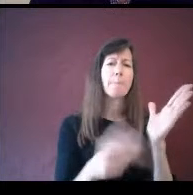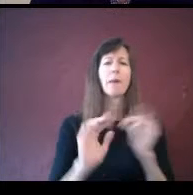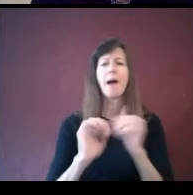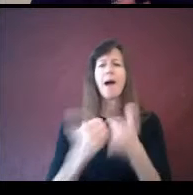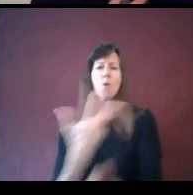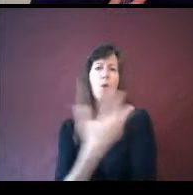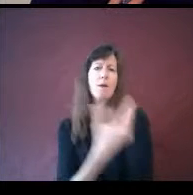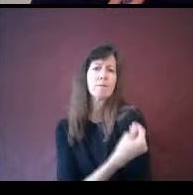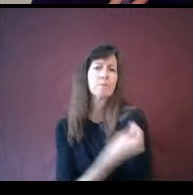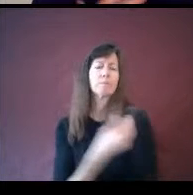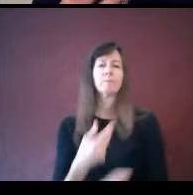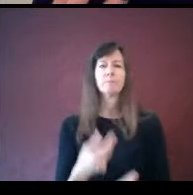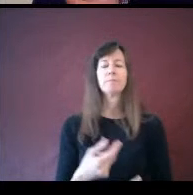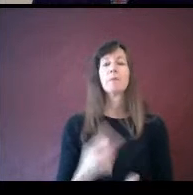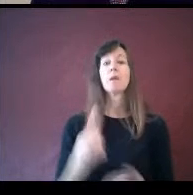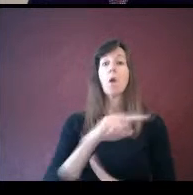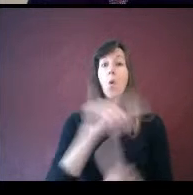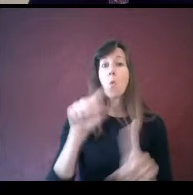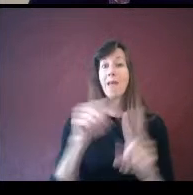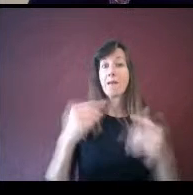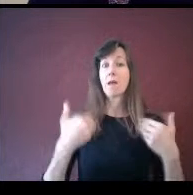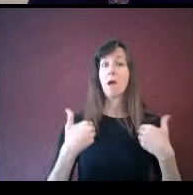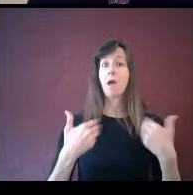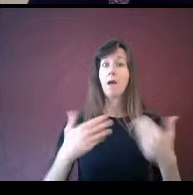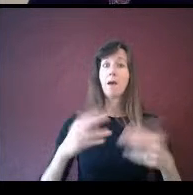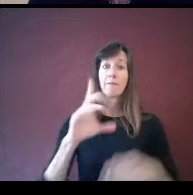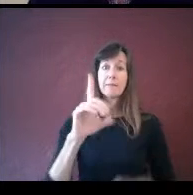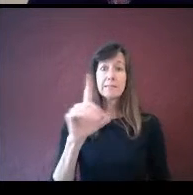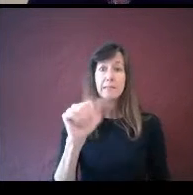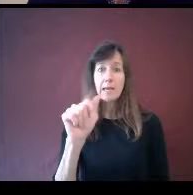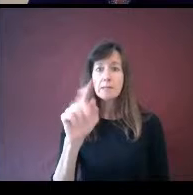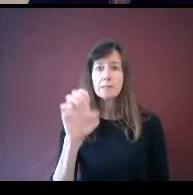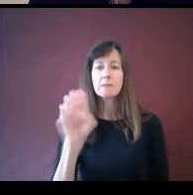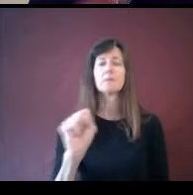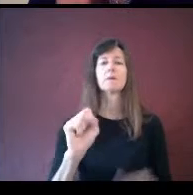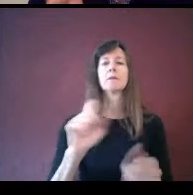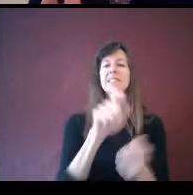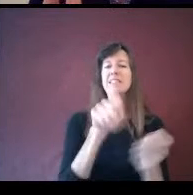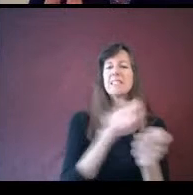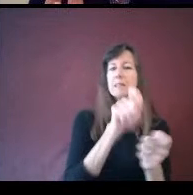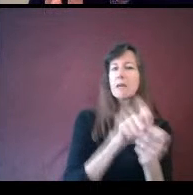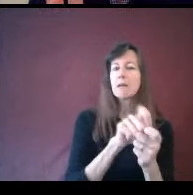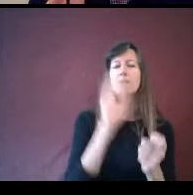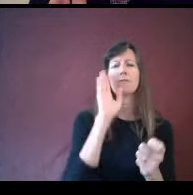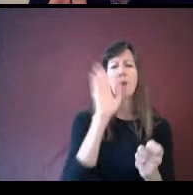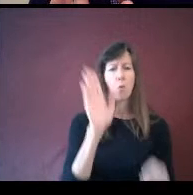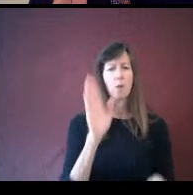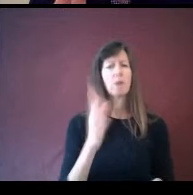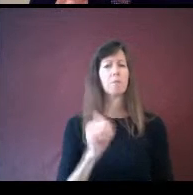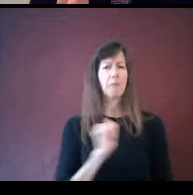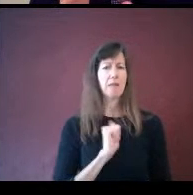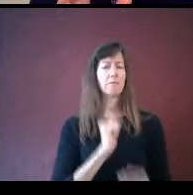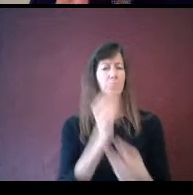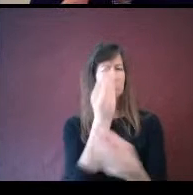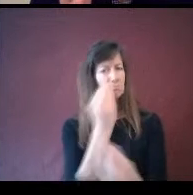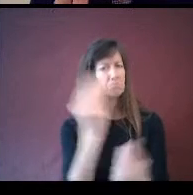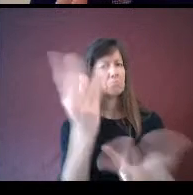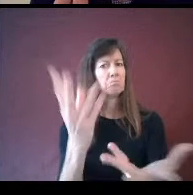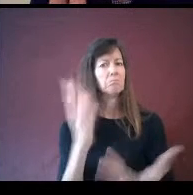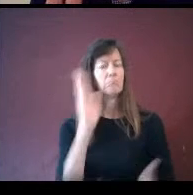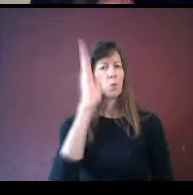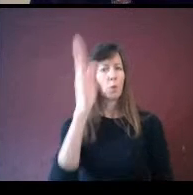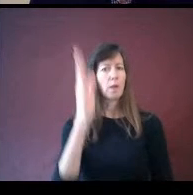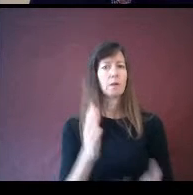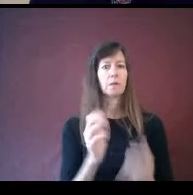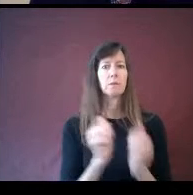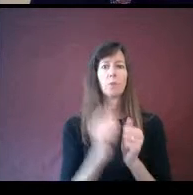details, we will, and I will absolutely be sharing them with you all. At this point, we're still, as I said, in the midst of